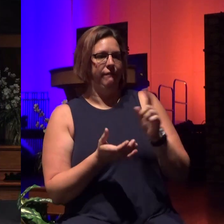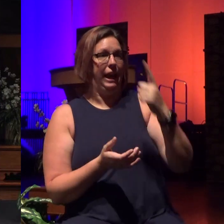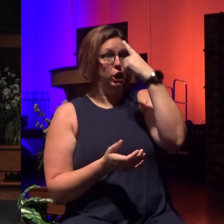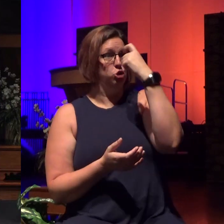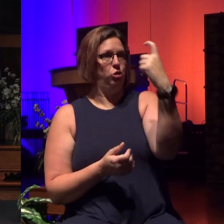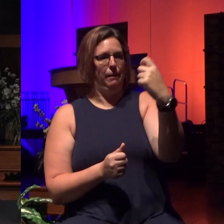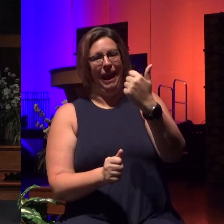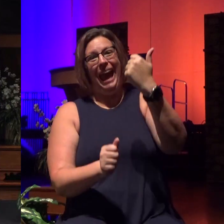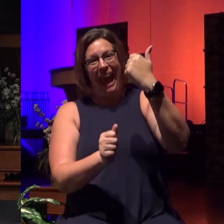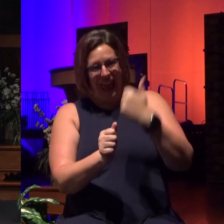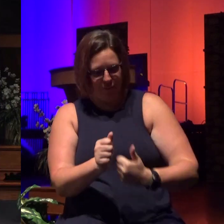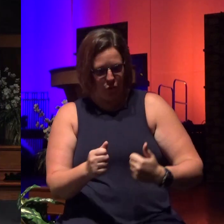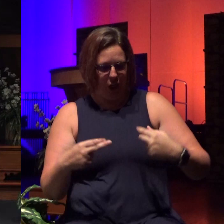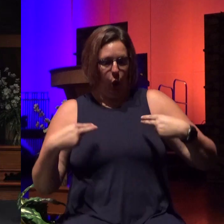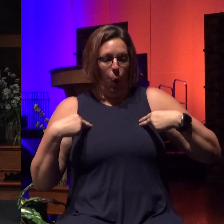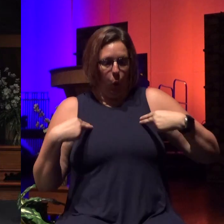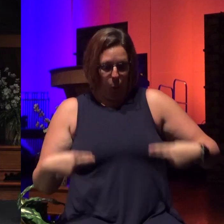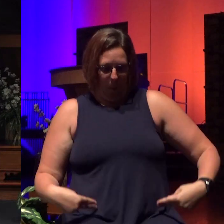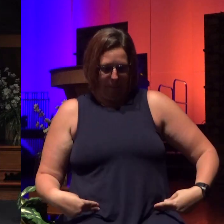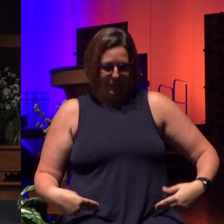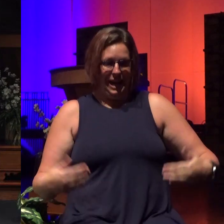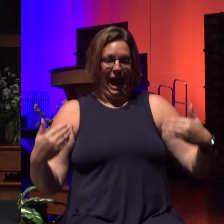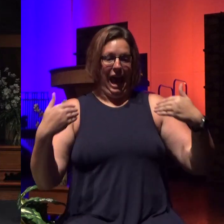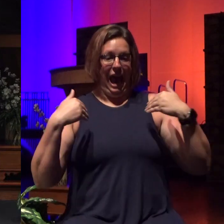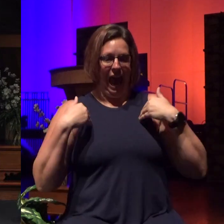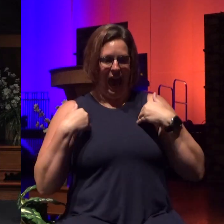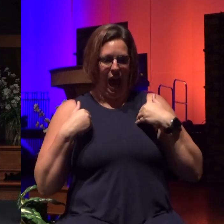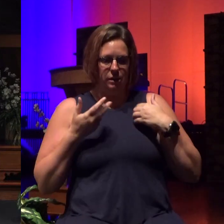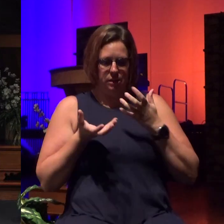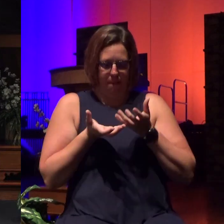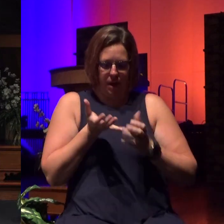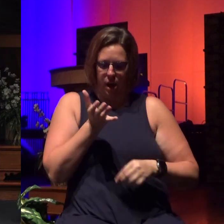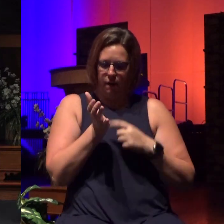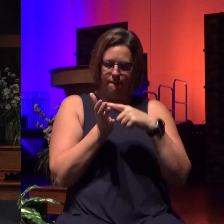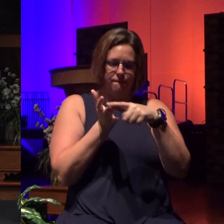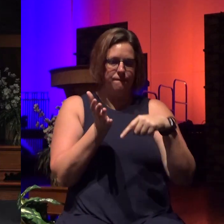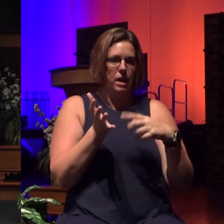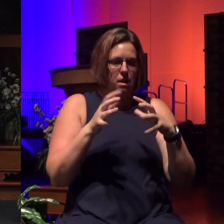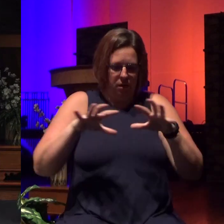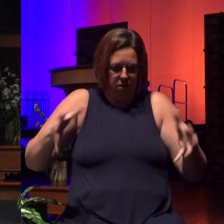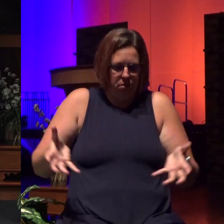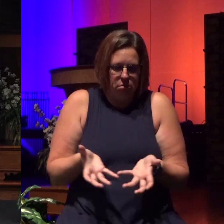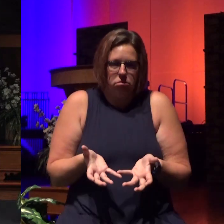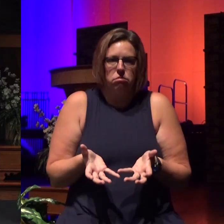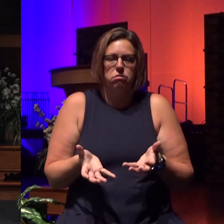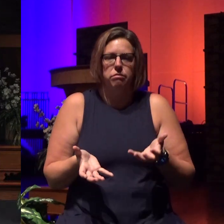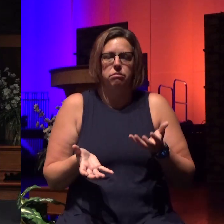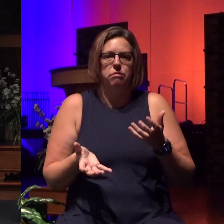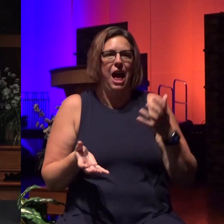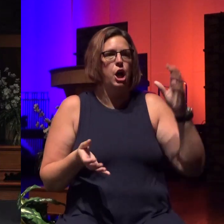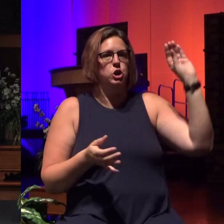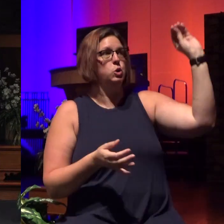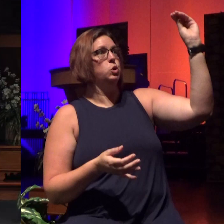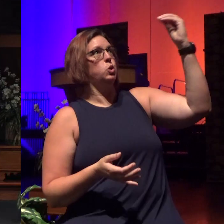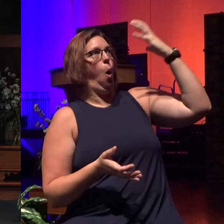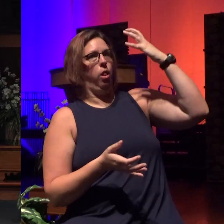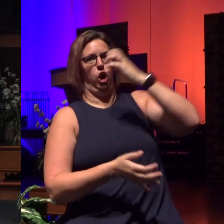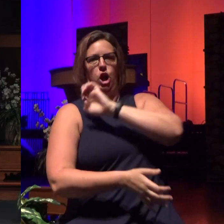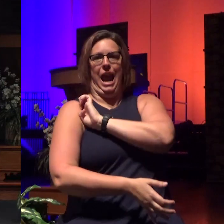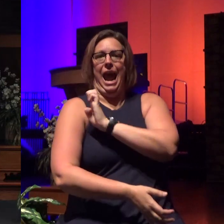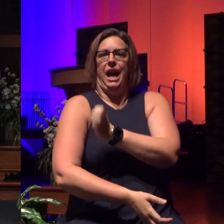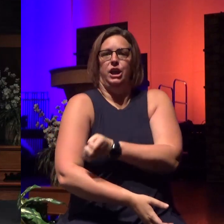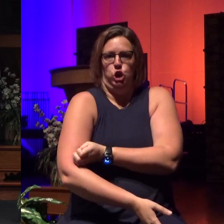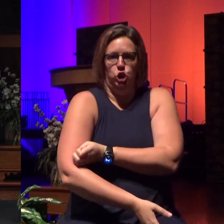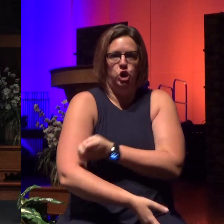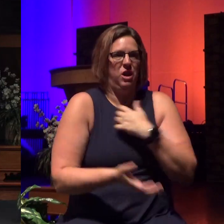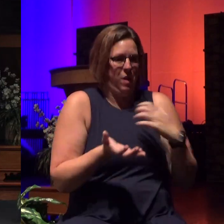human could have some sort of a solar energy collector that would be no bigger than a printer that we could all use to gather solar power and